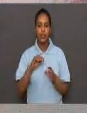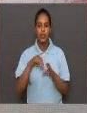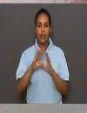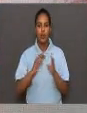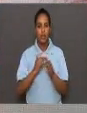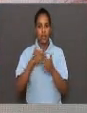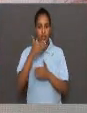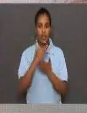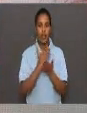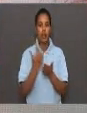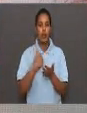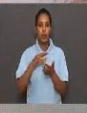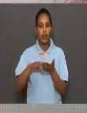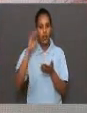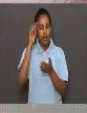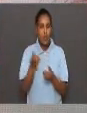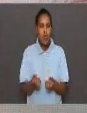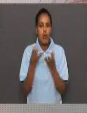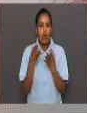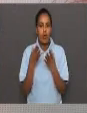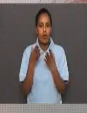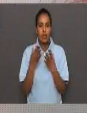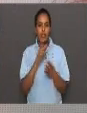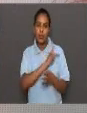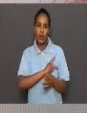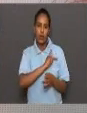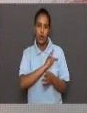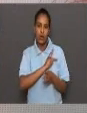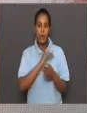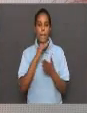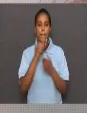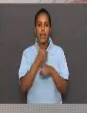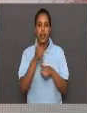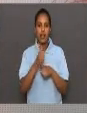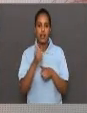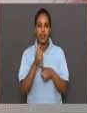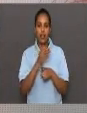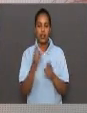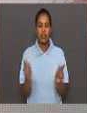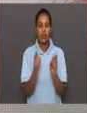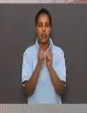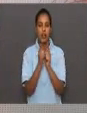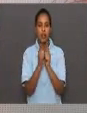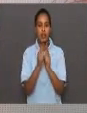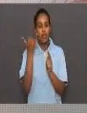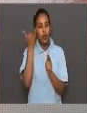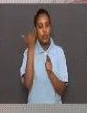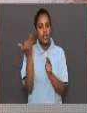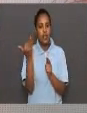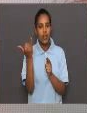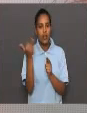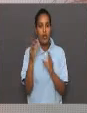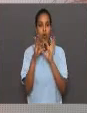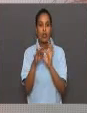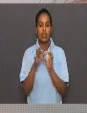In our next lesson, we will learn more about the properties of metals in relation to the